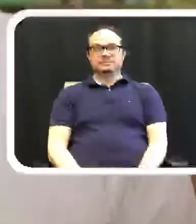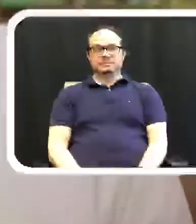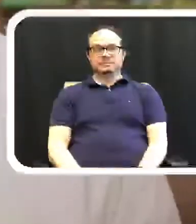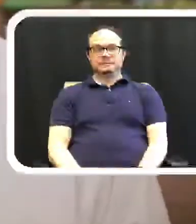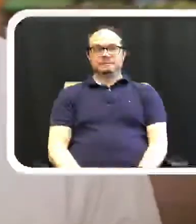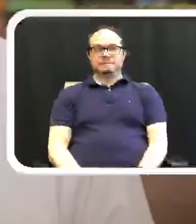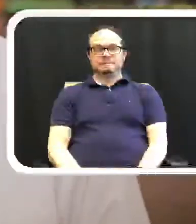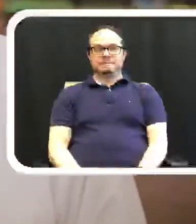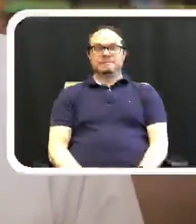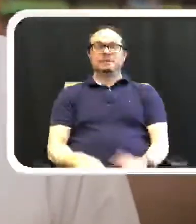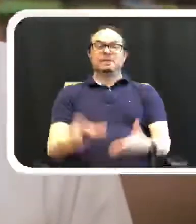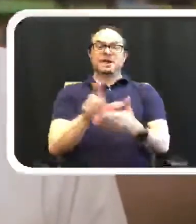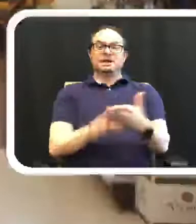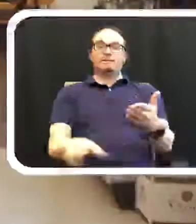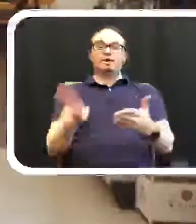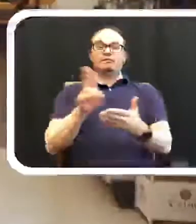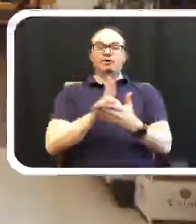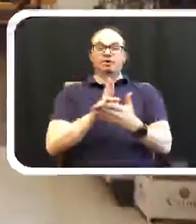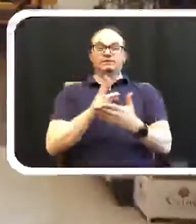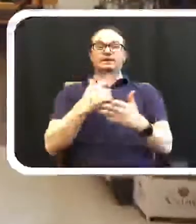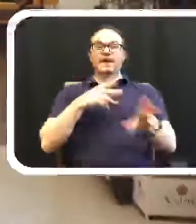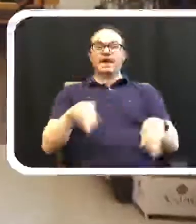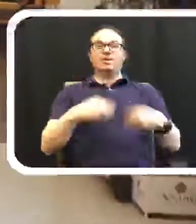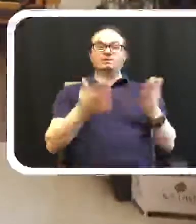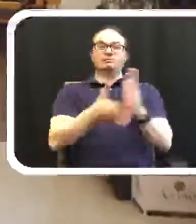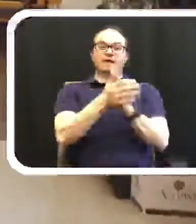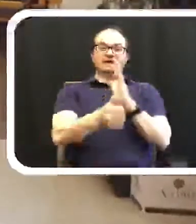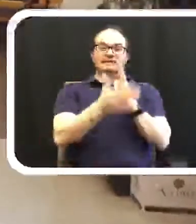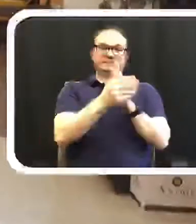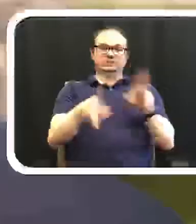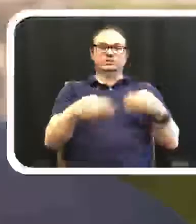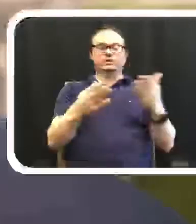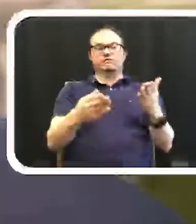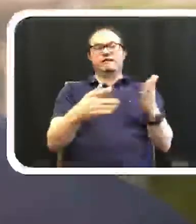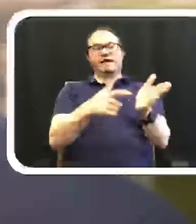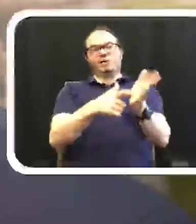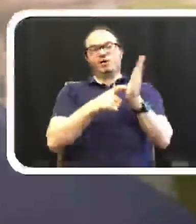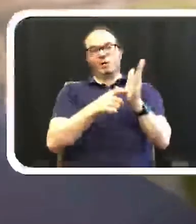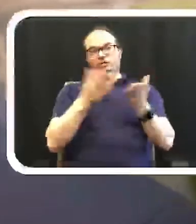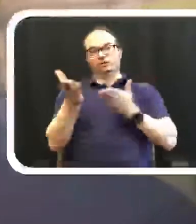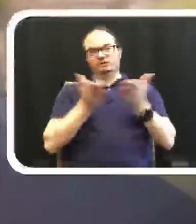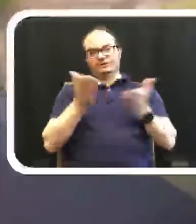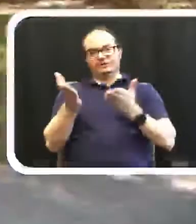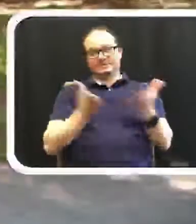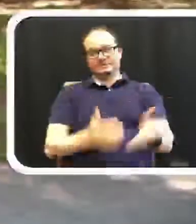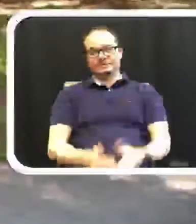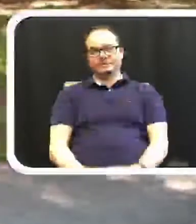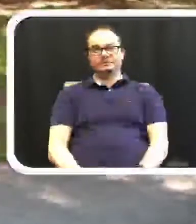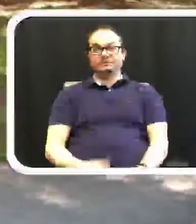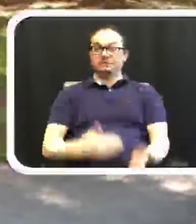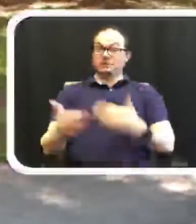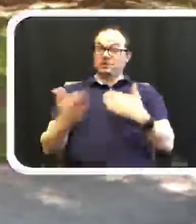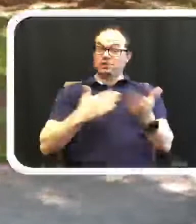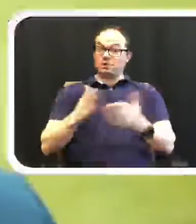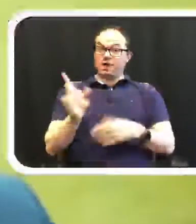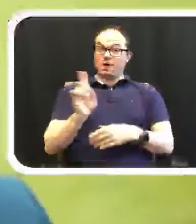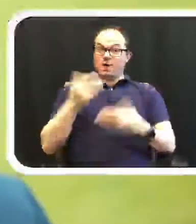At Lamar University, I was given the skills I need to provide essential services. No matter where I am.